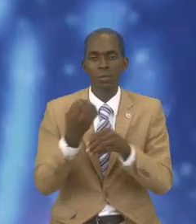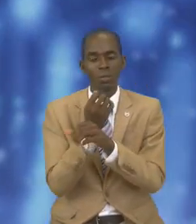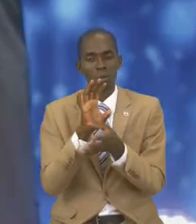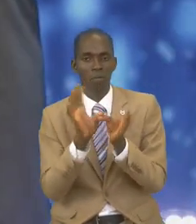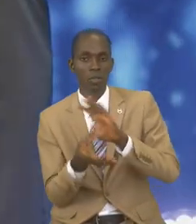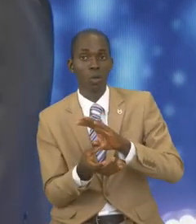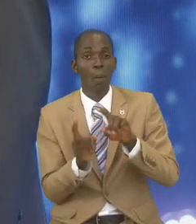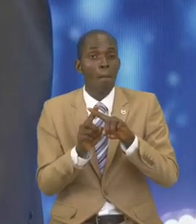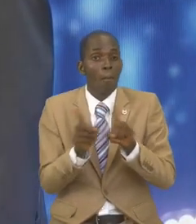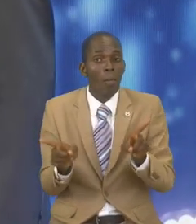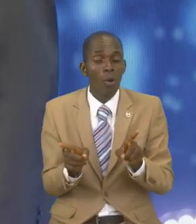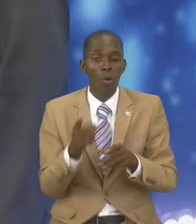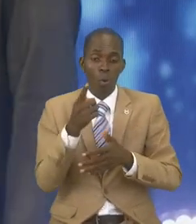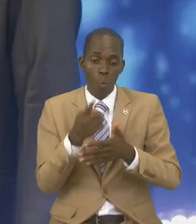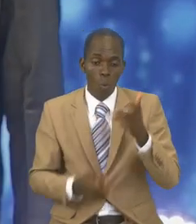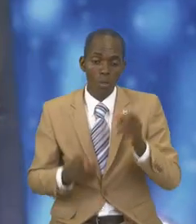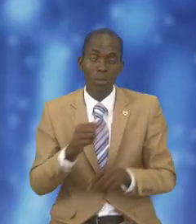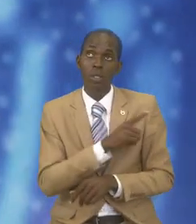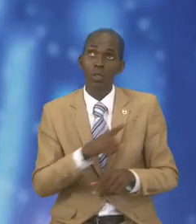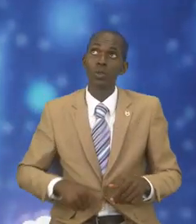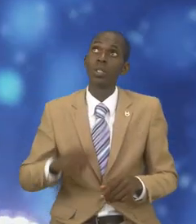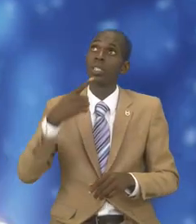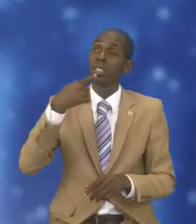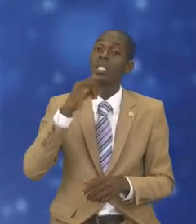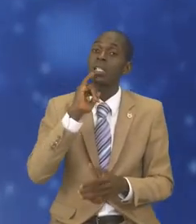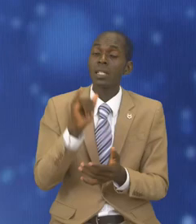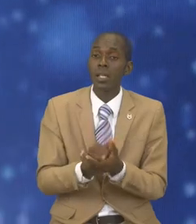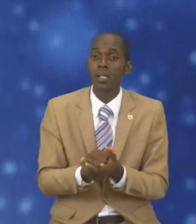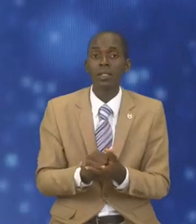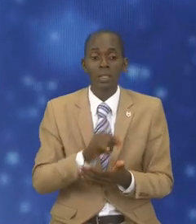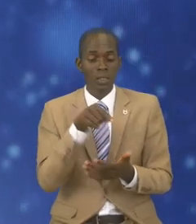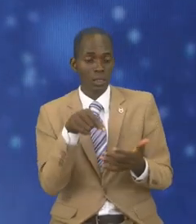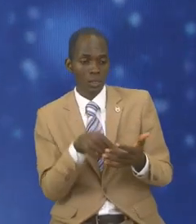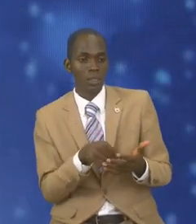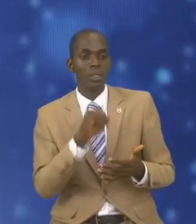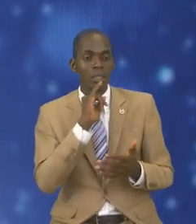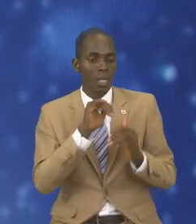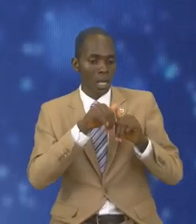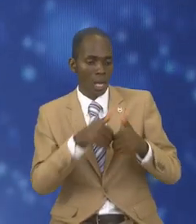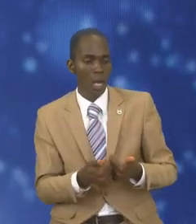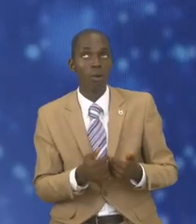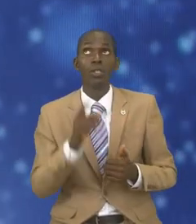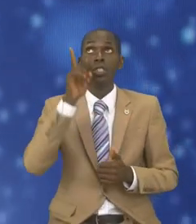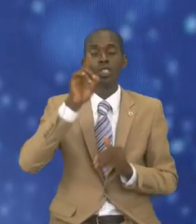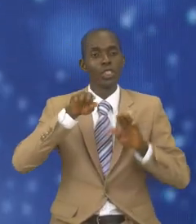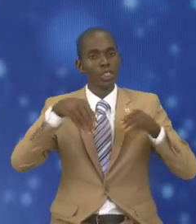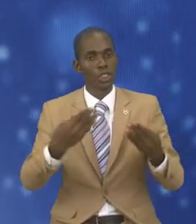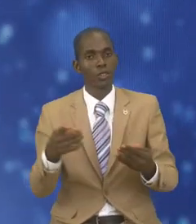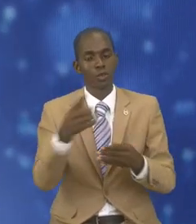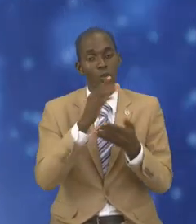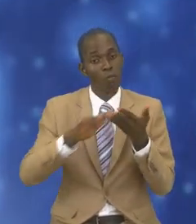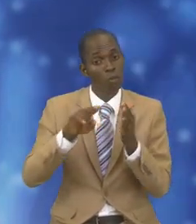what the Lord had said, the Lord said, this is how I give forgiveness. That's the only way I give